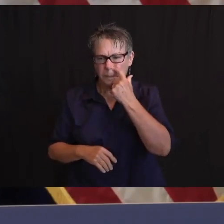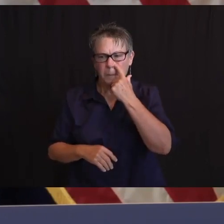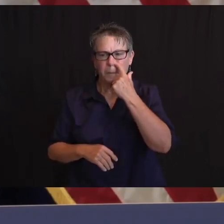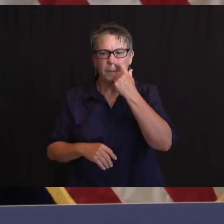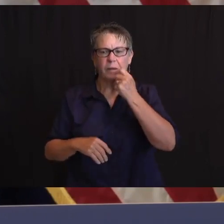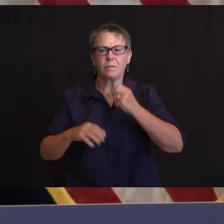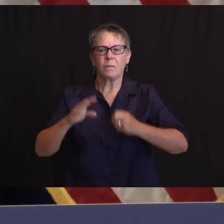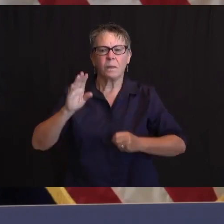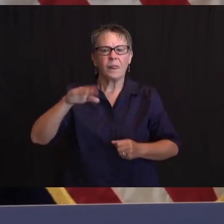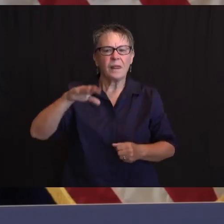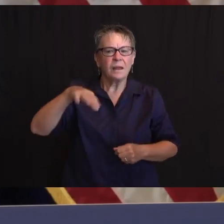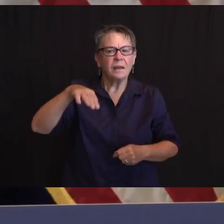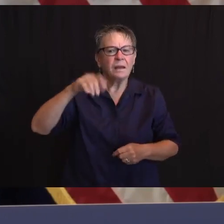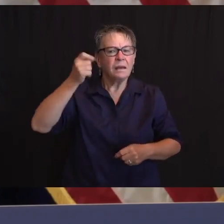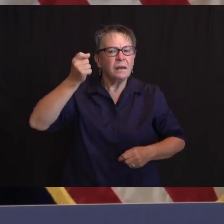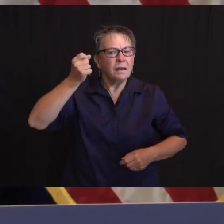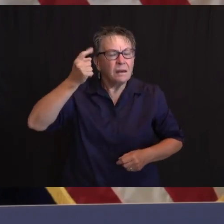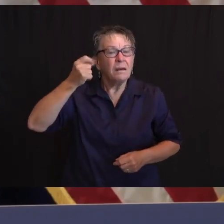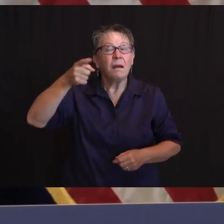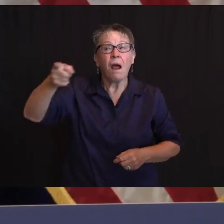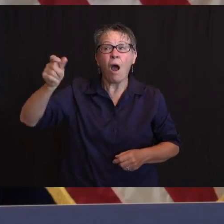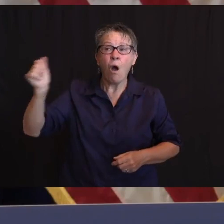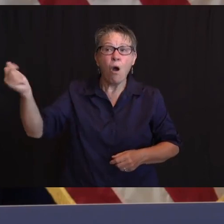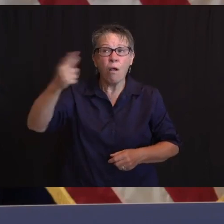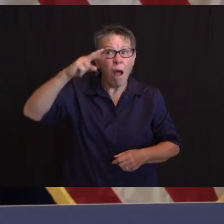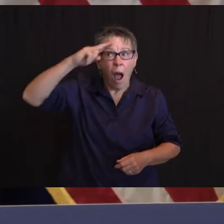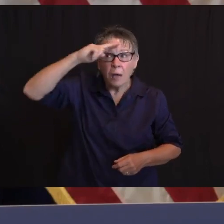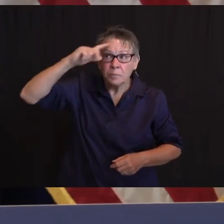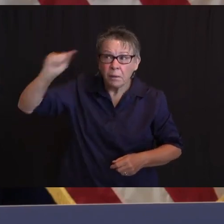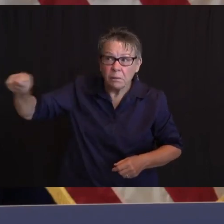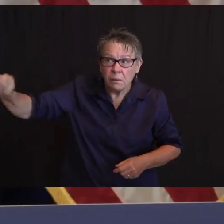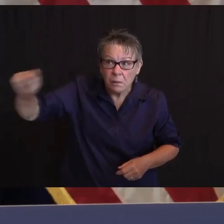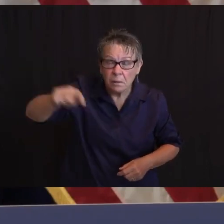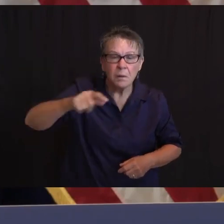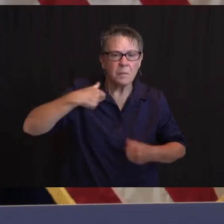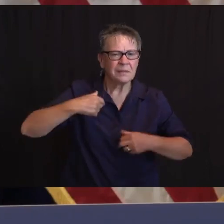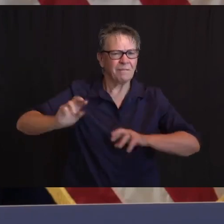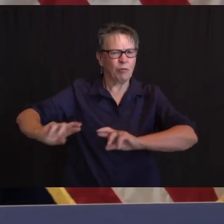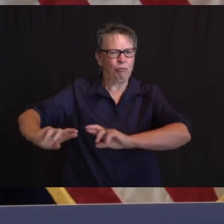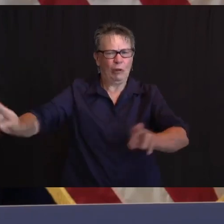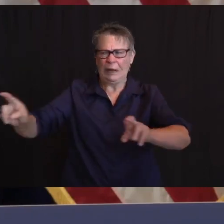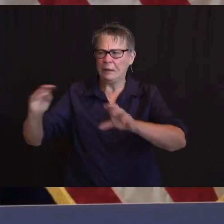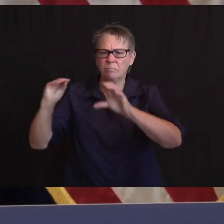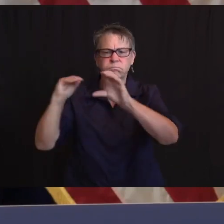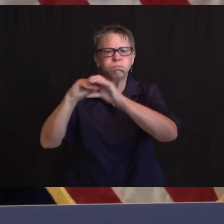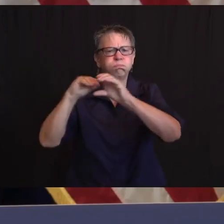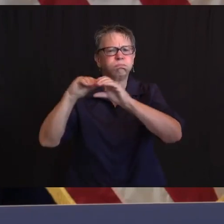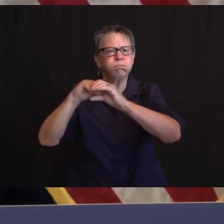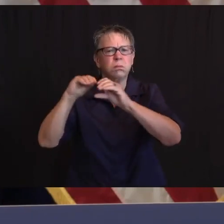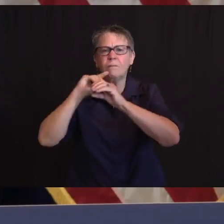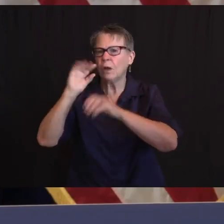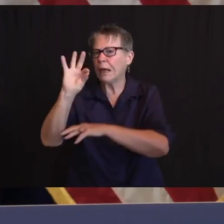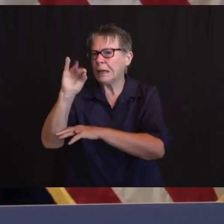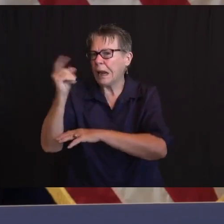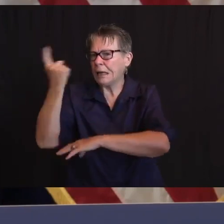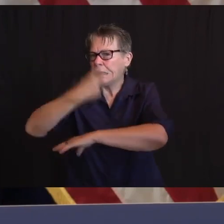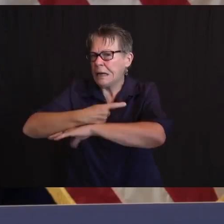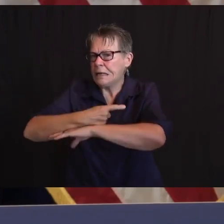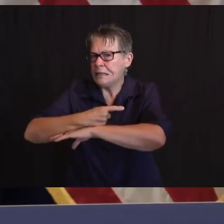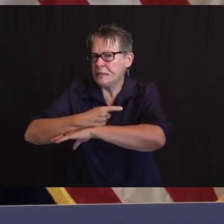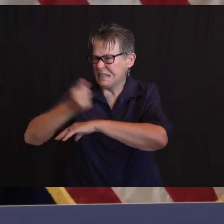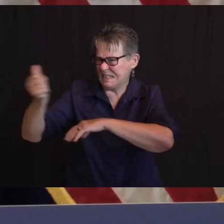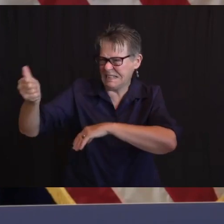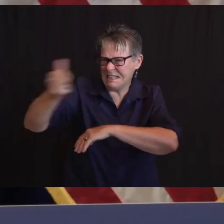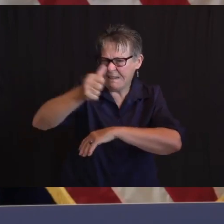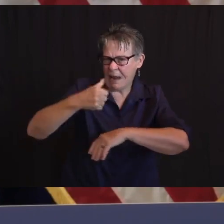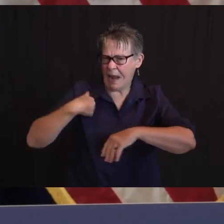care facilities will be required to have 30 to 60 days, depending on the size of their facility or a system in which they operate. The state